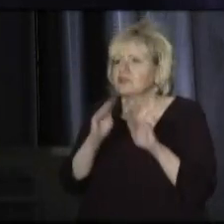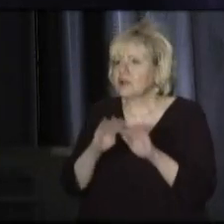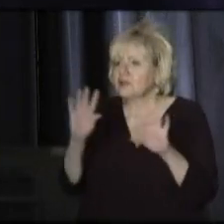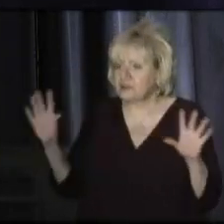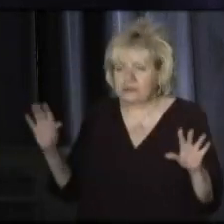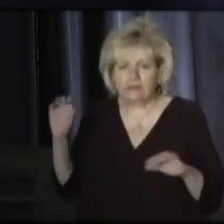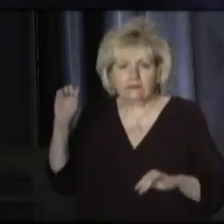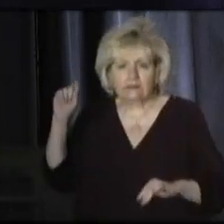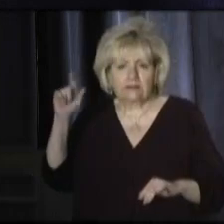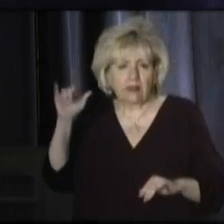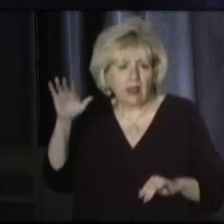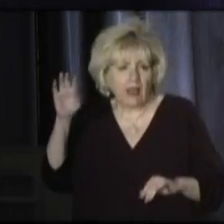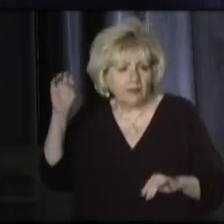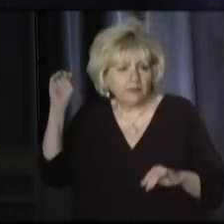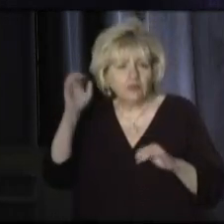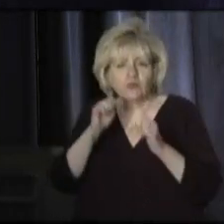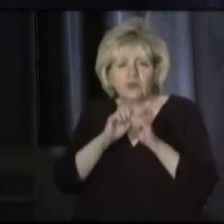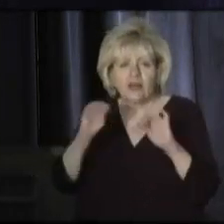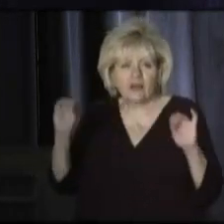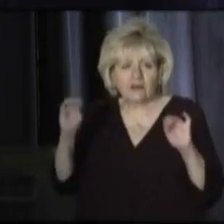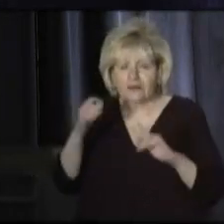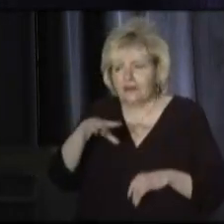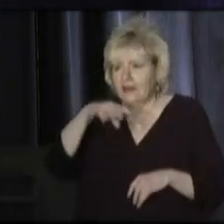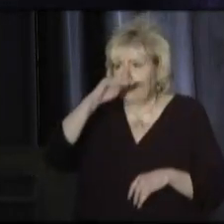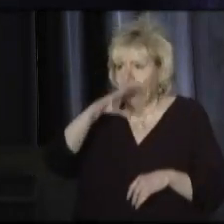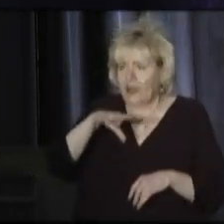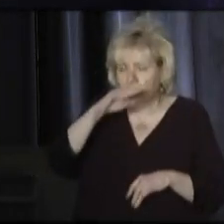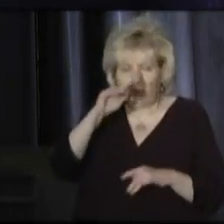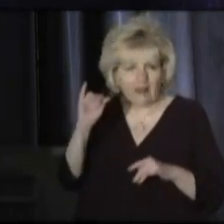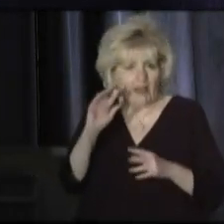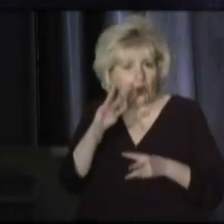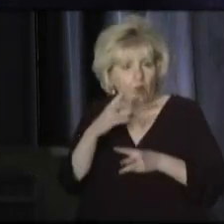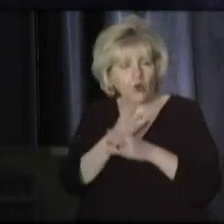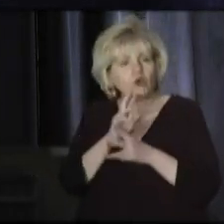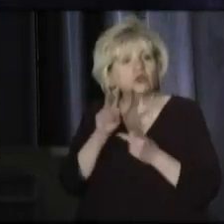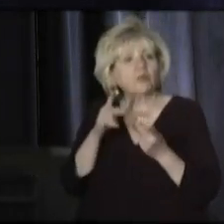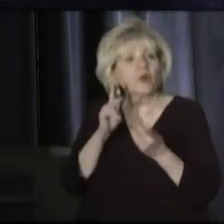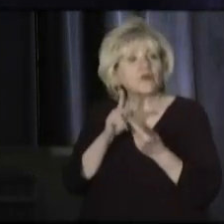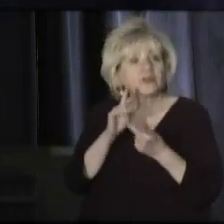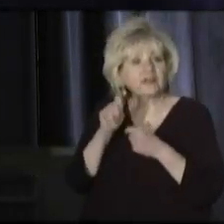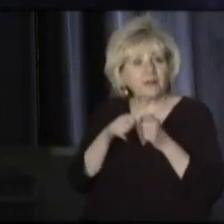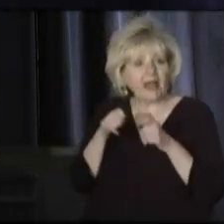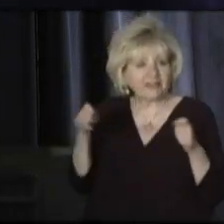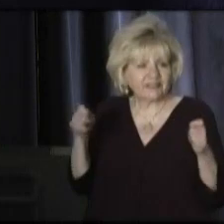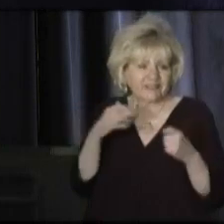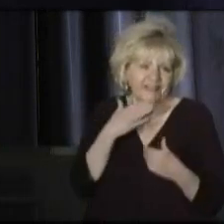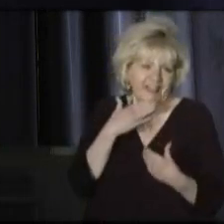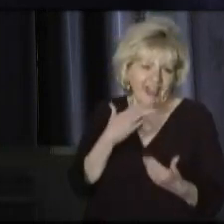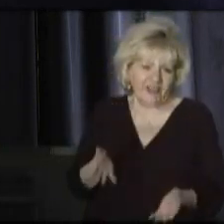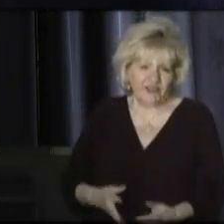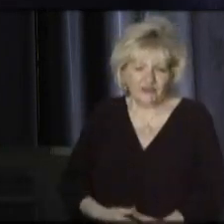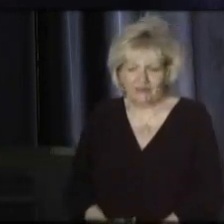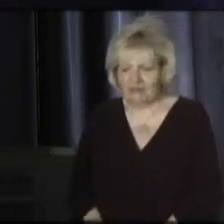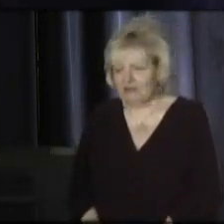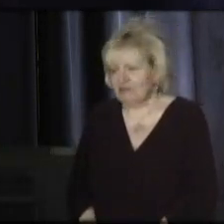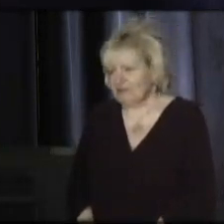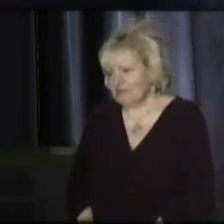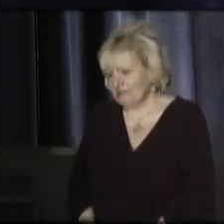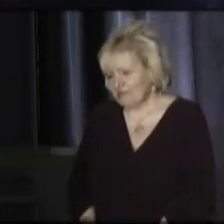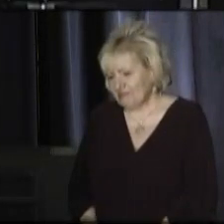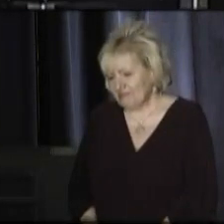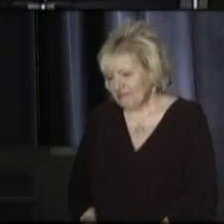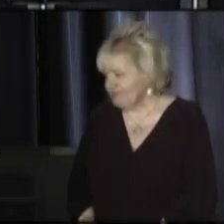sound and dampness only when I let them in, secret passages, mine. Now they weren't. I